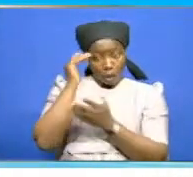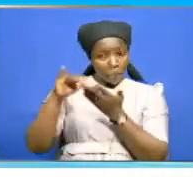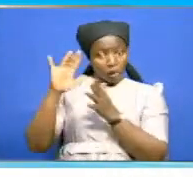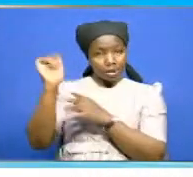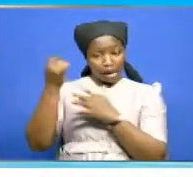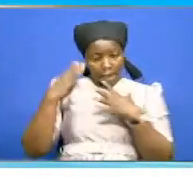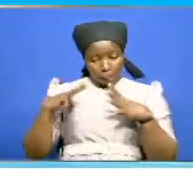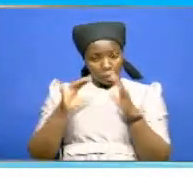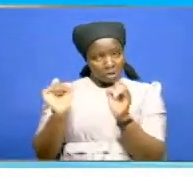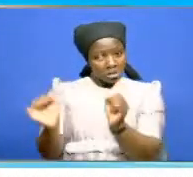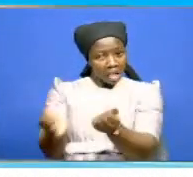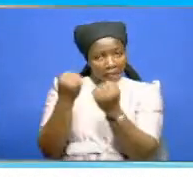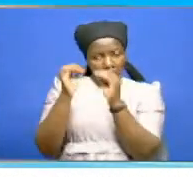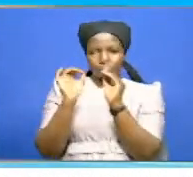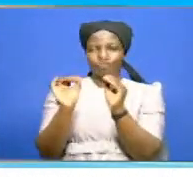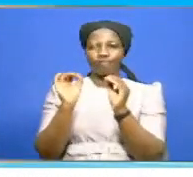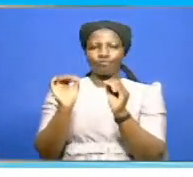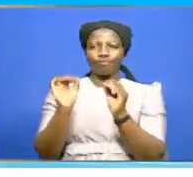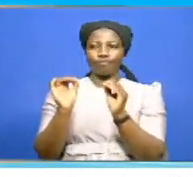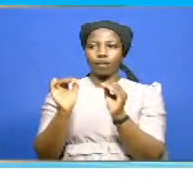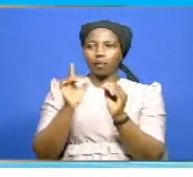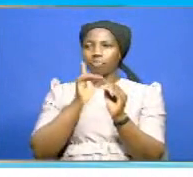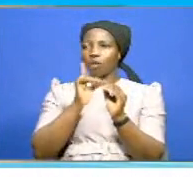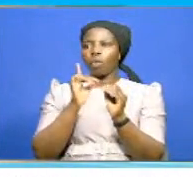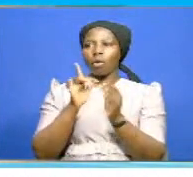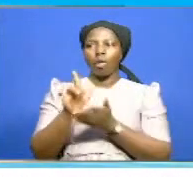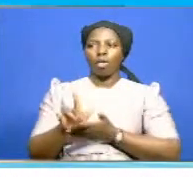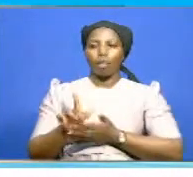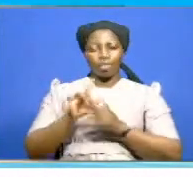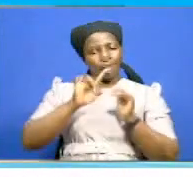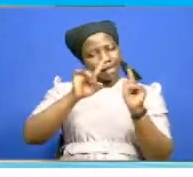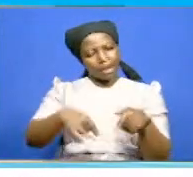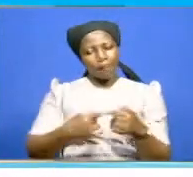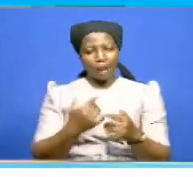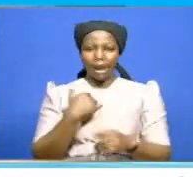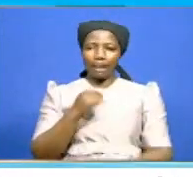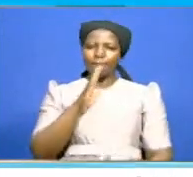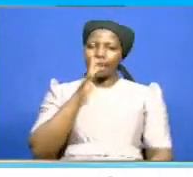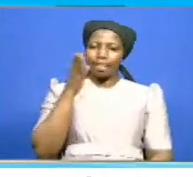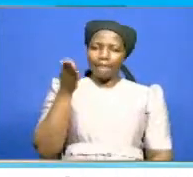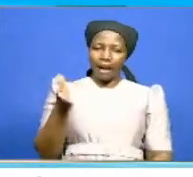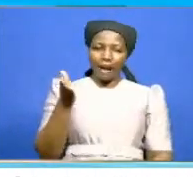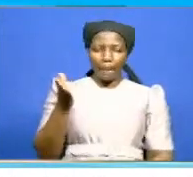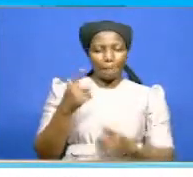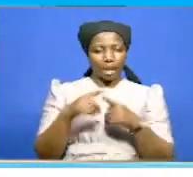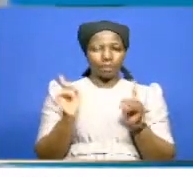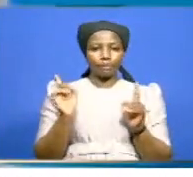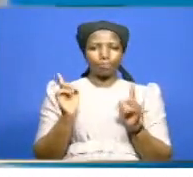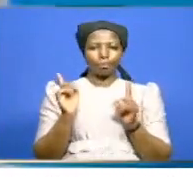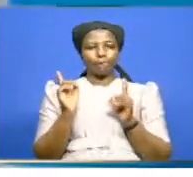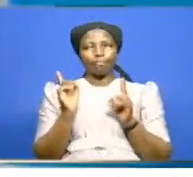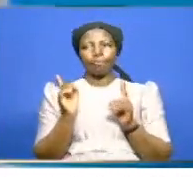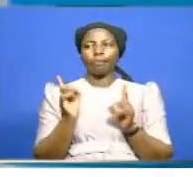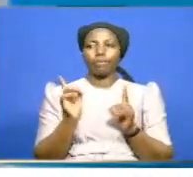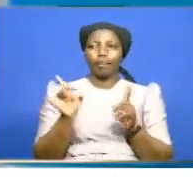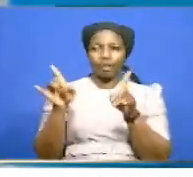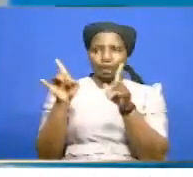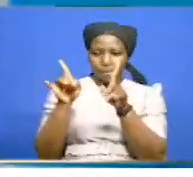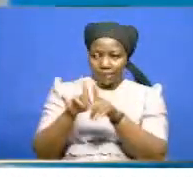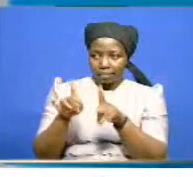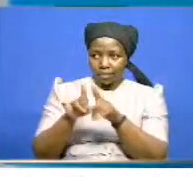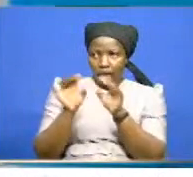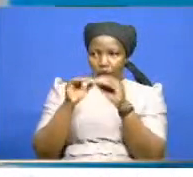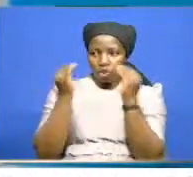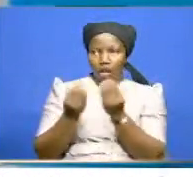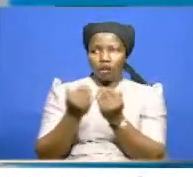save. So the lending has, the demand has been there. But as an organization that is